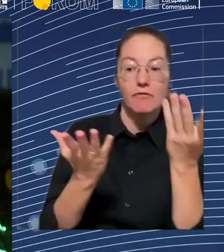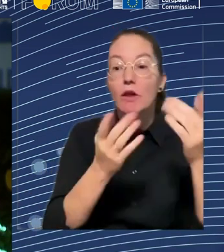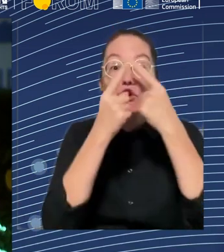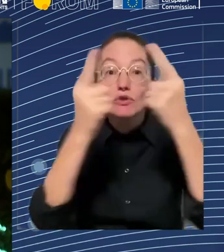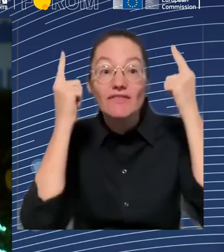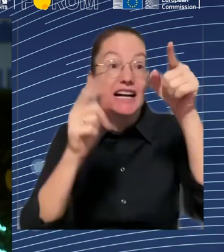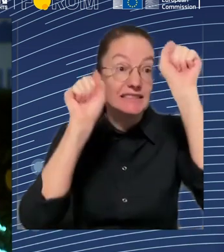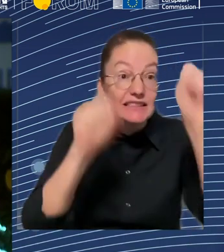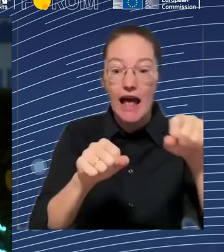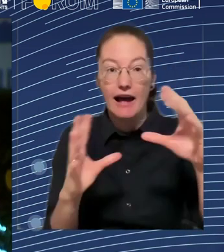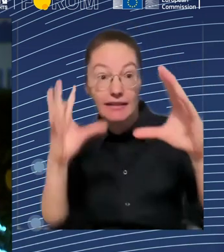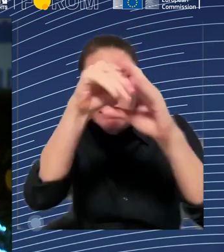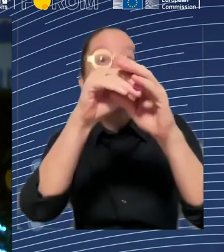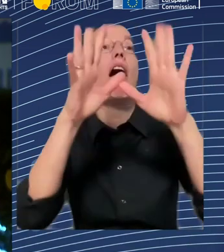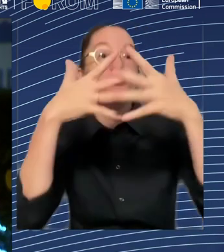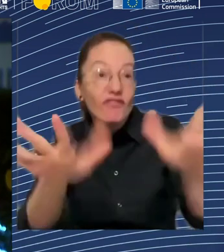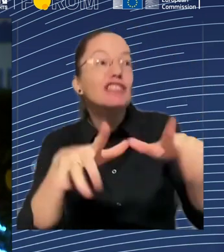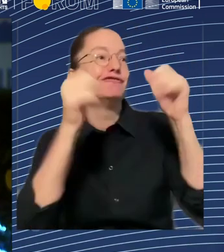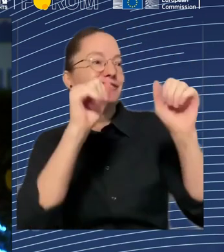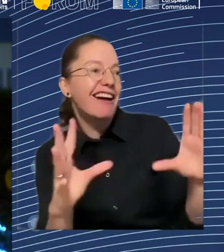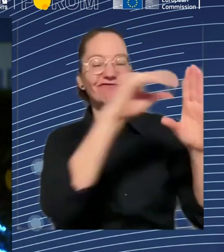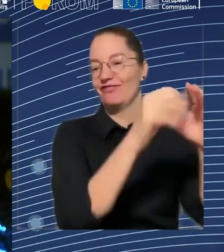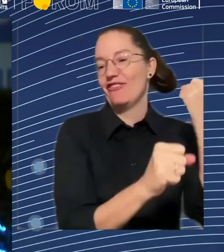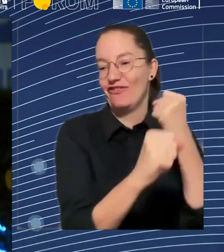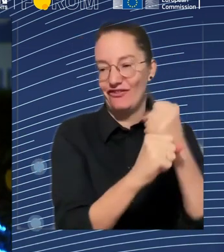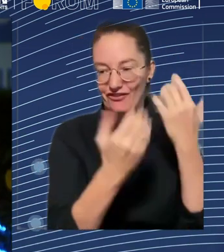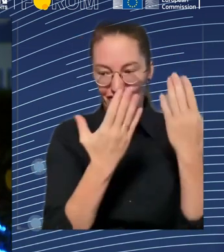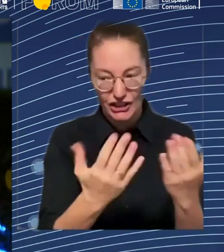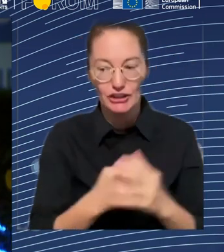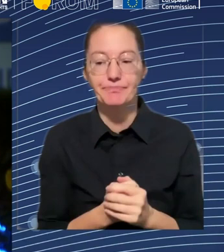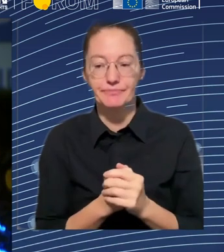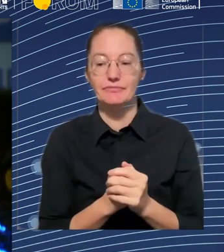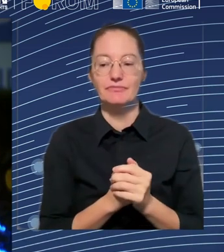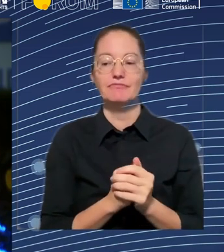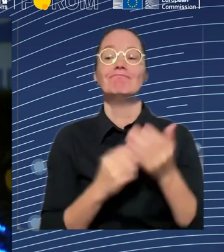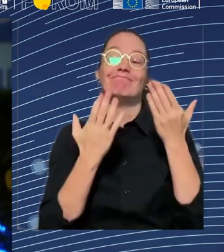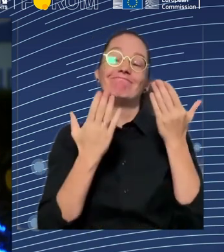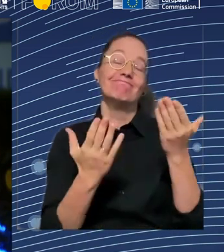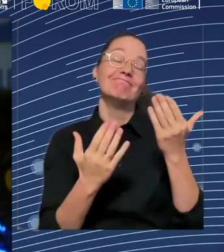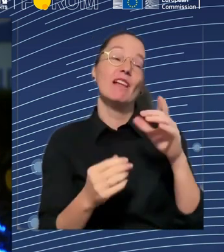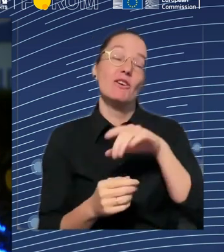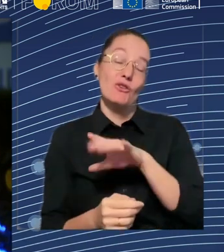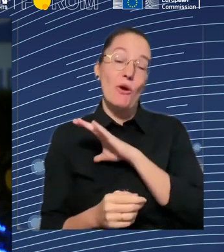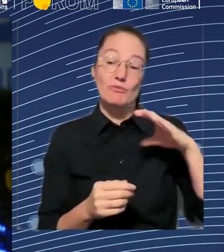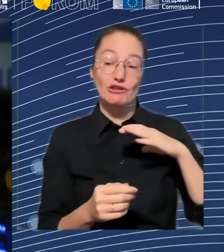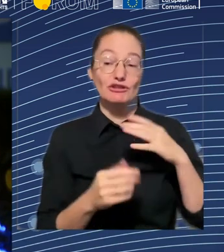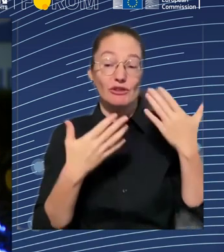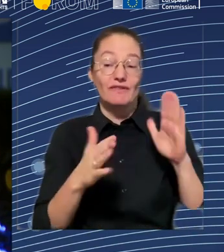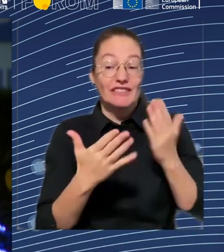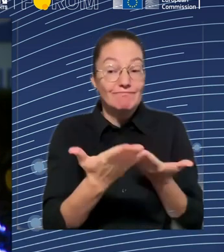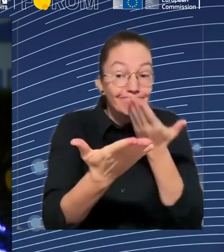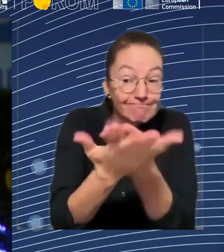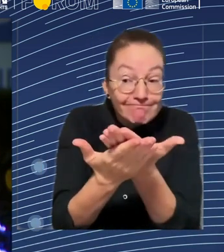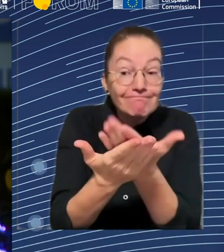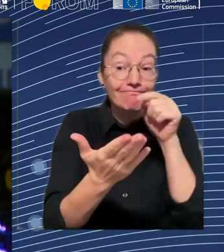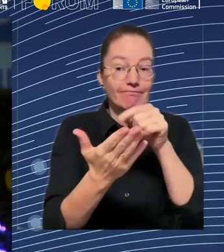repeat, we are going to offer, in Europe, the best place to innovate. In other words, we're going to offer a simple vision.